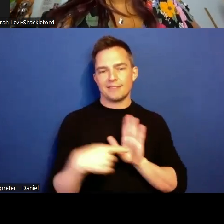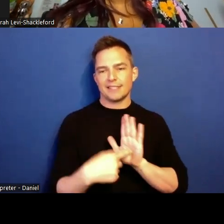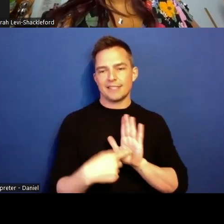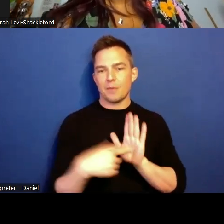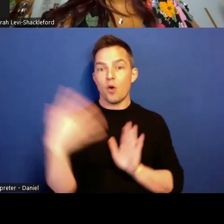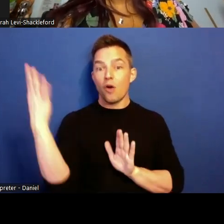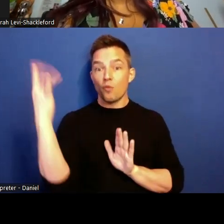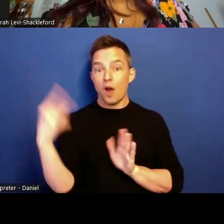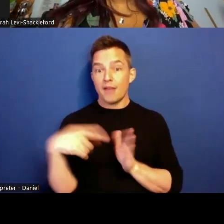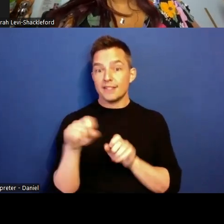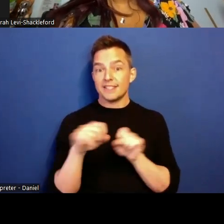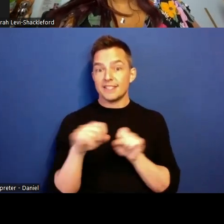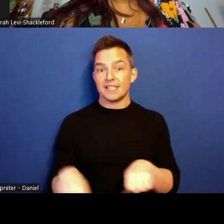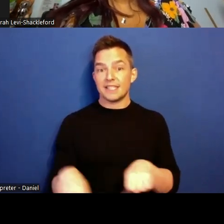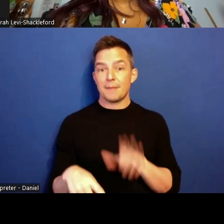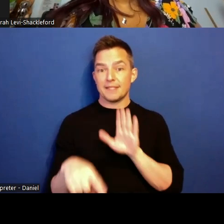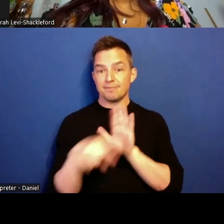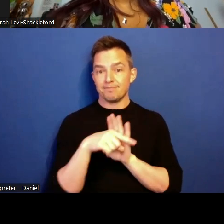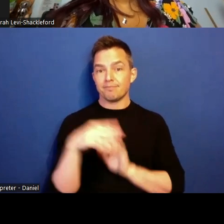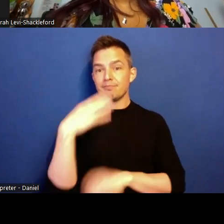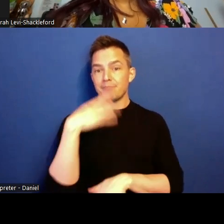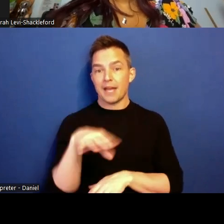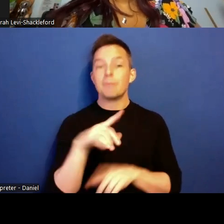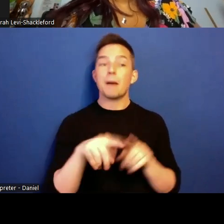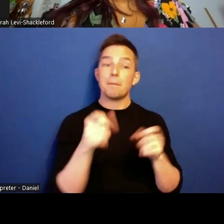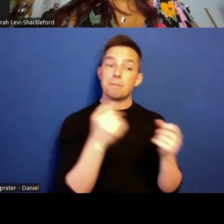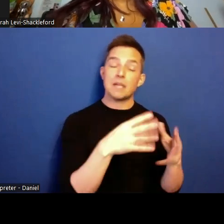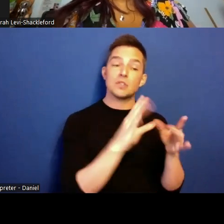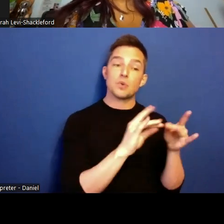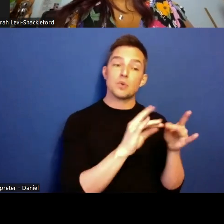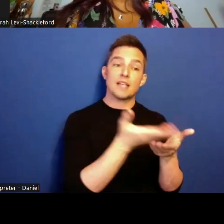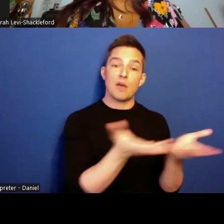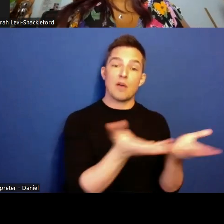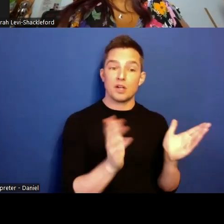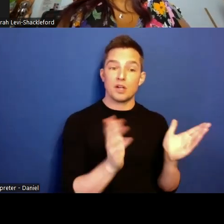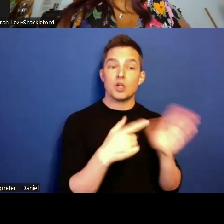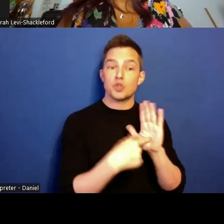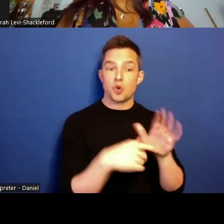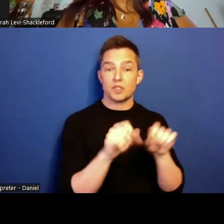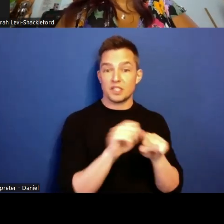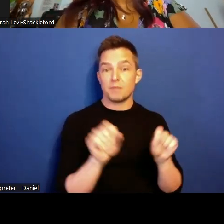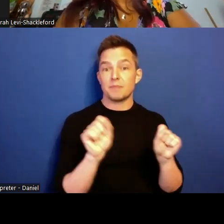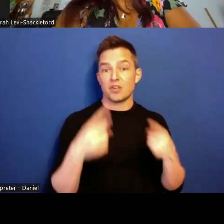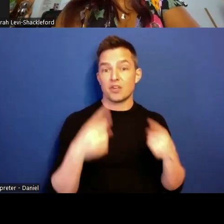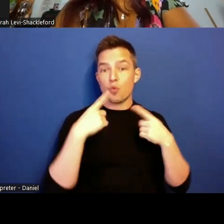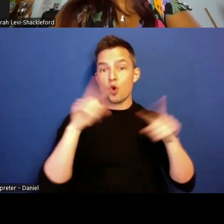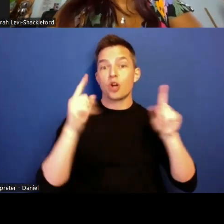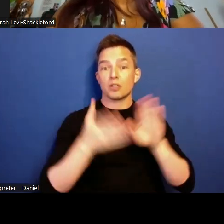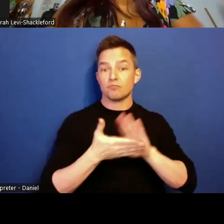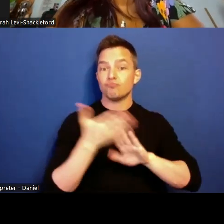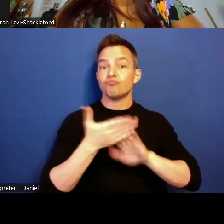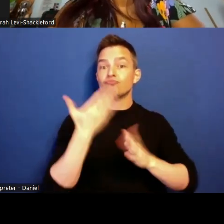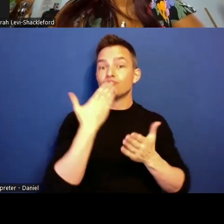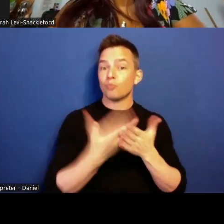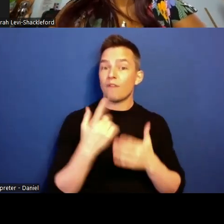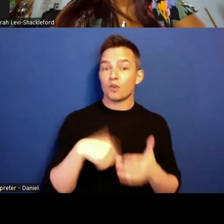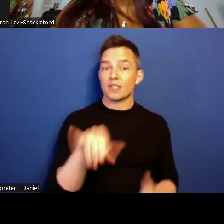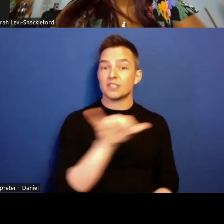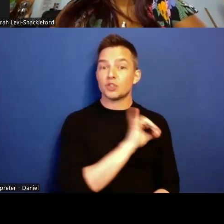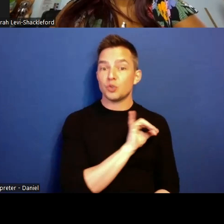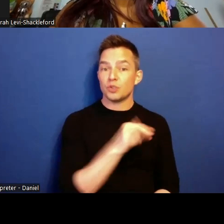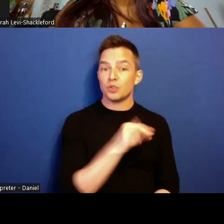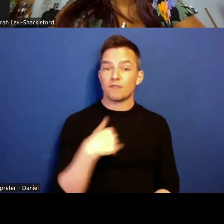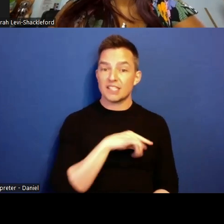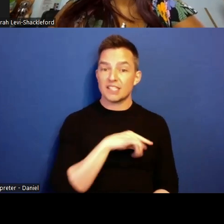the system is bad, but there are a lot of stories out there that show that the system can work for us. So sharing those stories as much